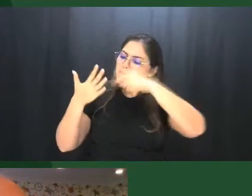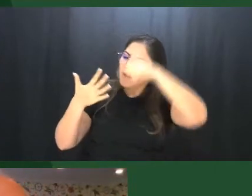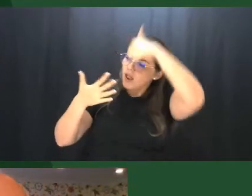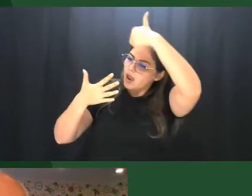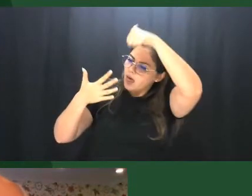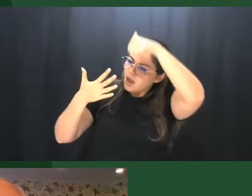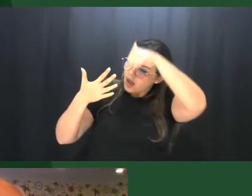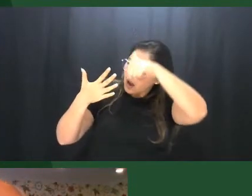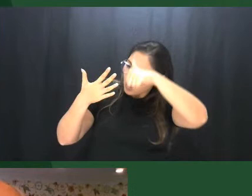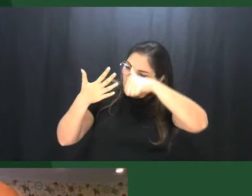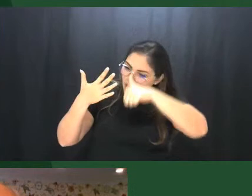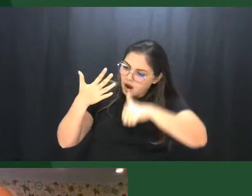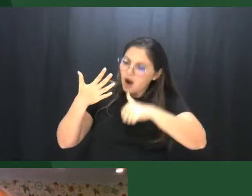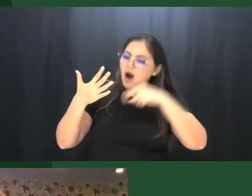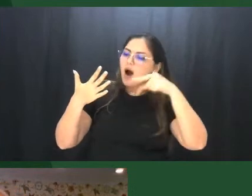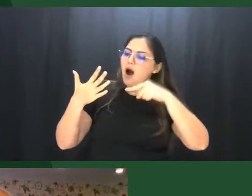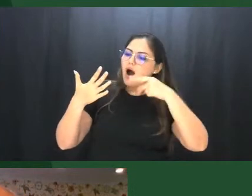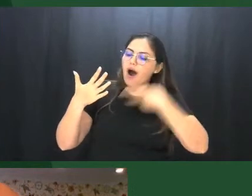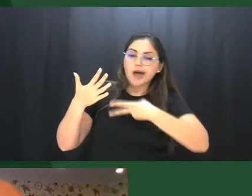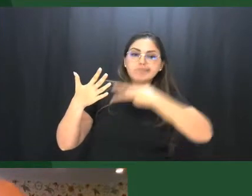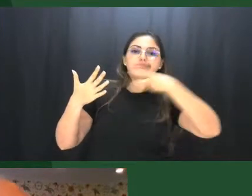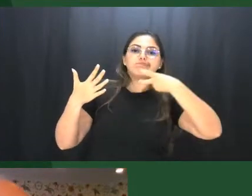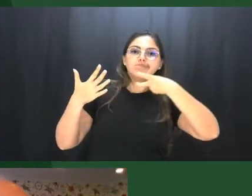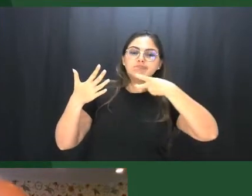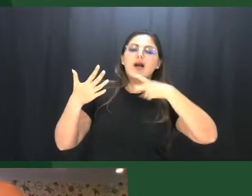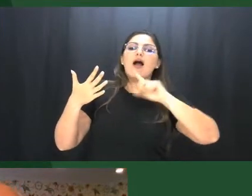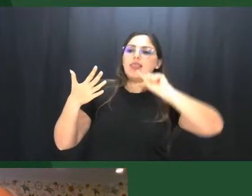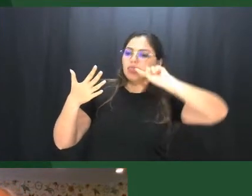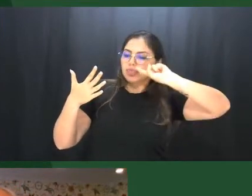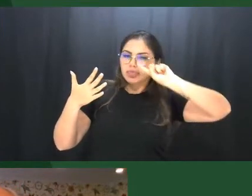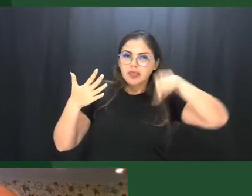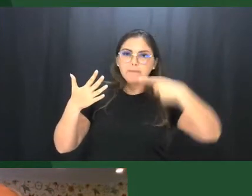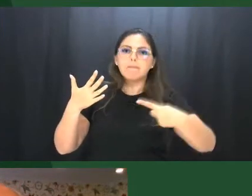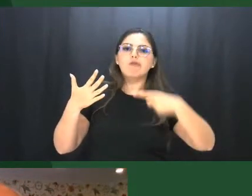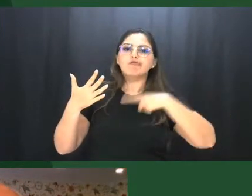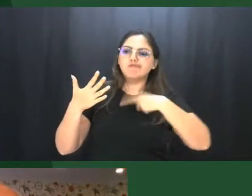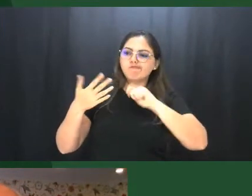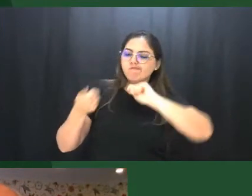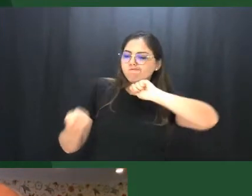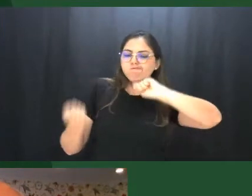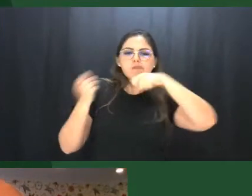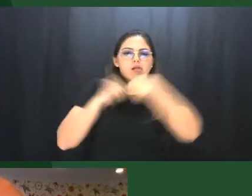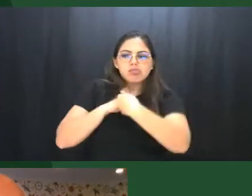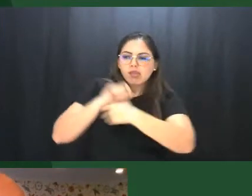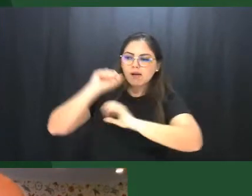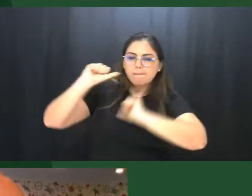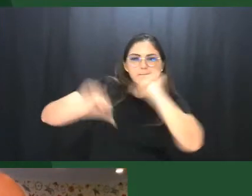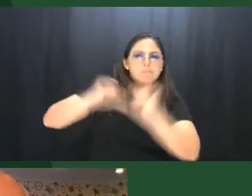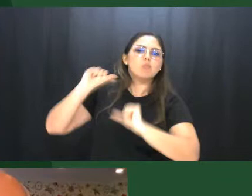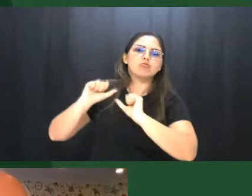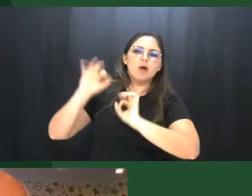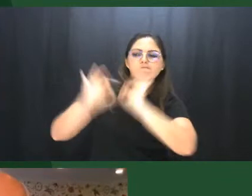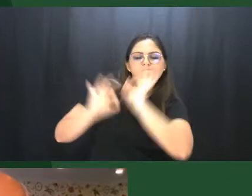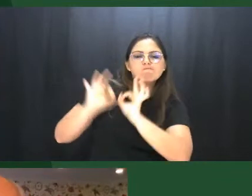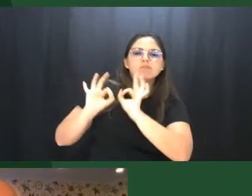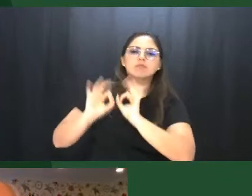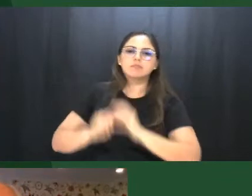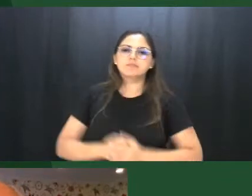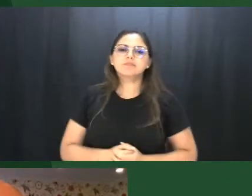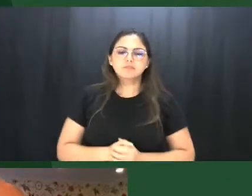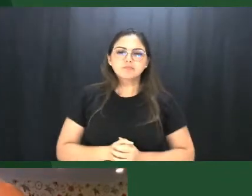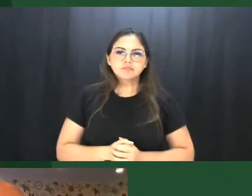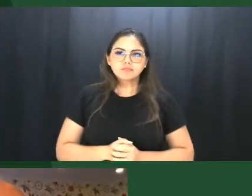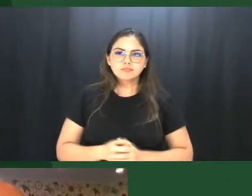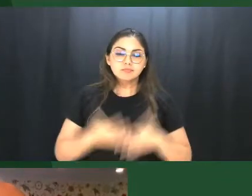then a control center should be in charge and supervising what happens. So the Waymo system